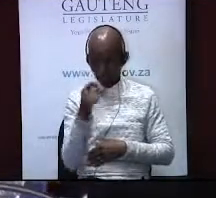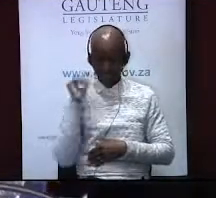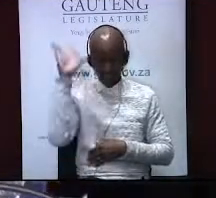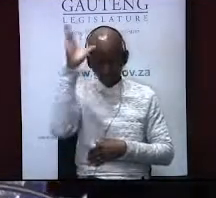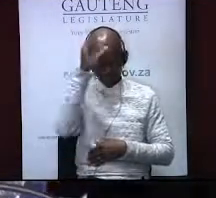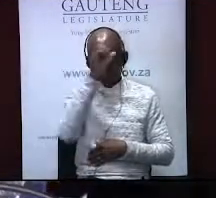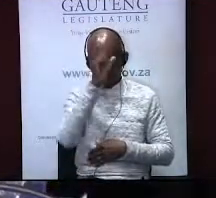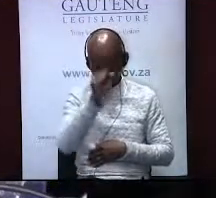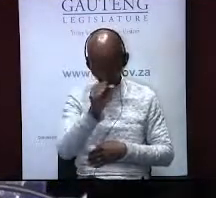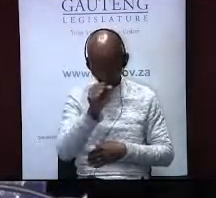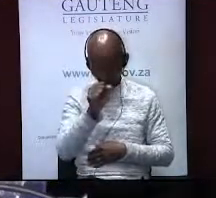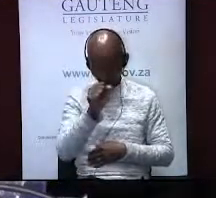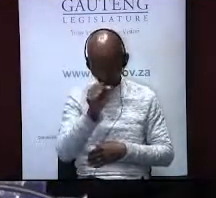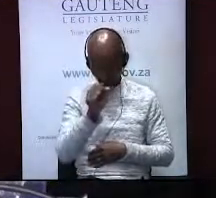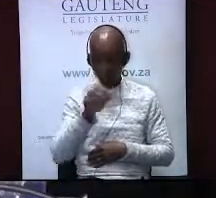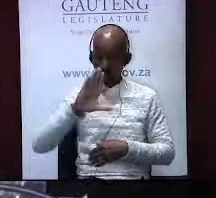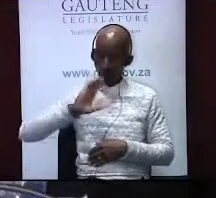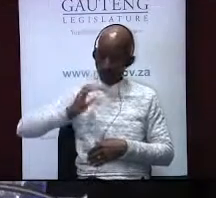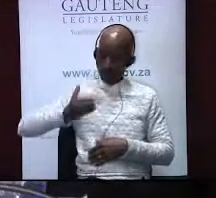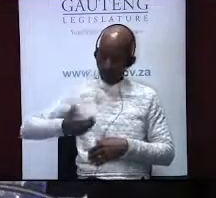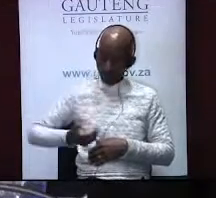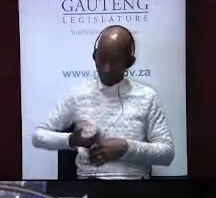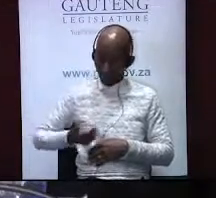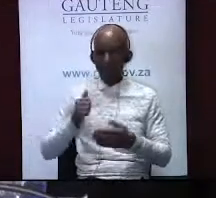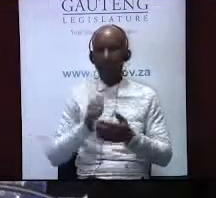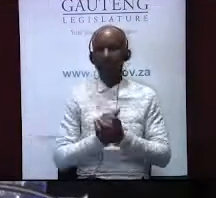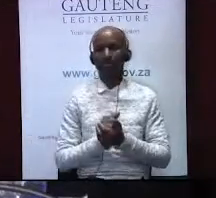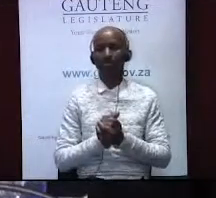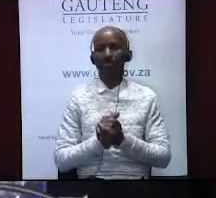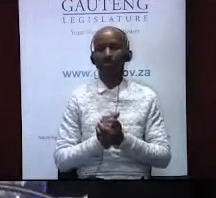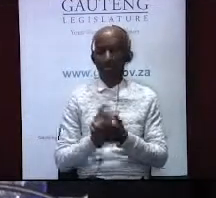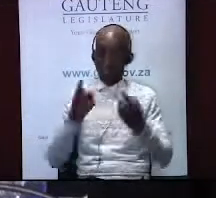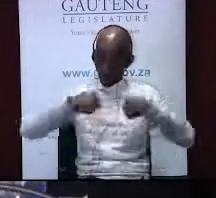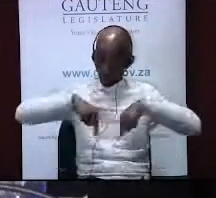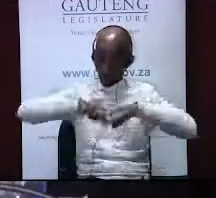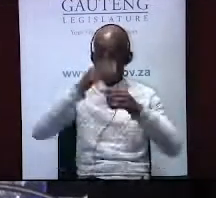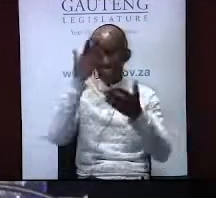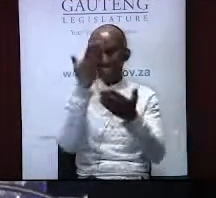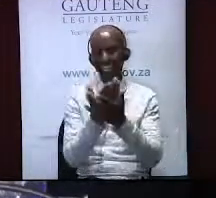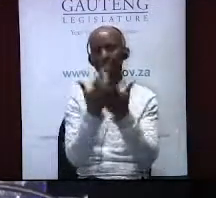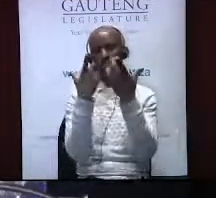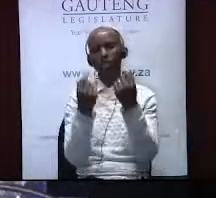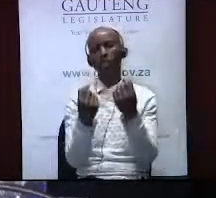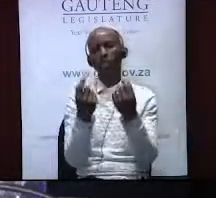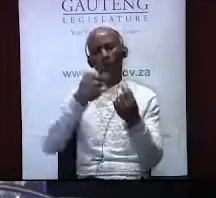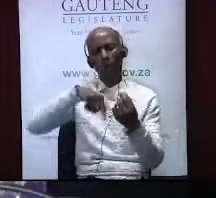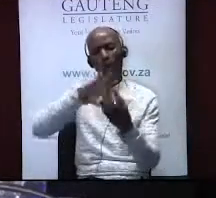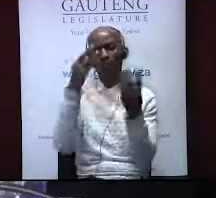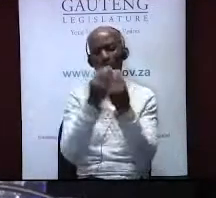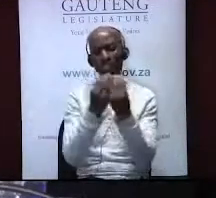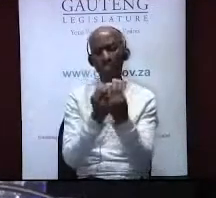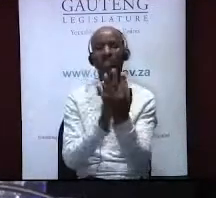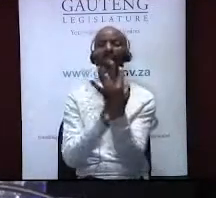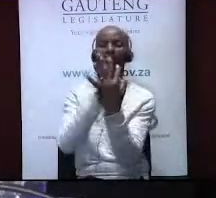faith women, we can do all things through Christ who strengthens